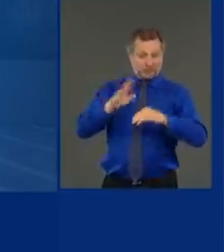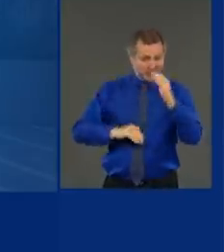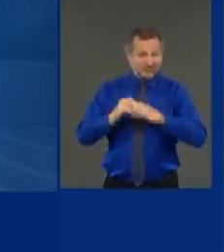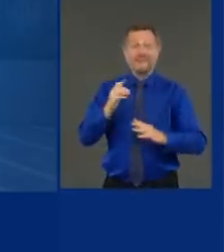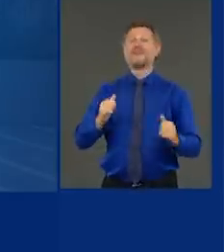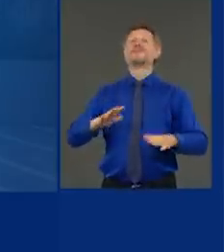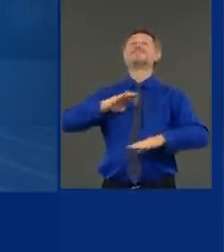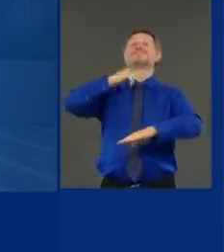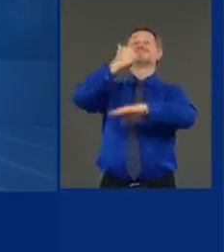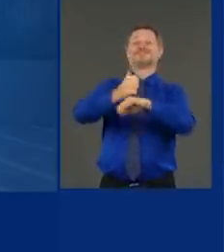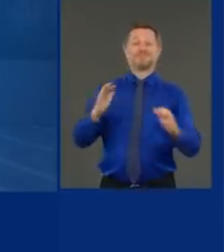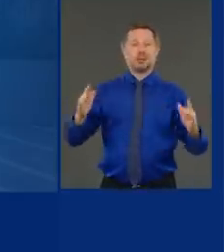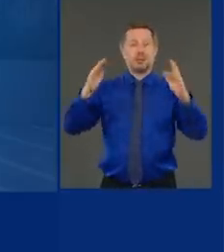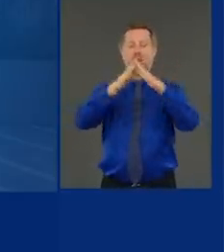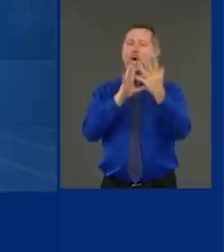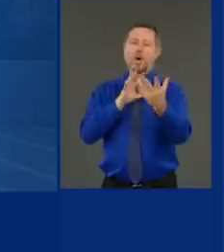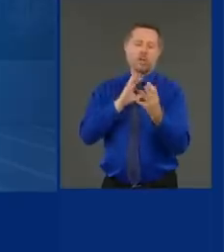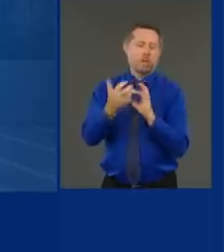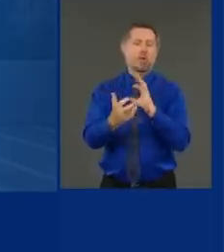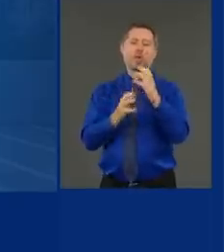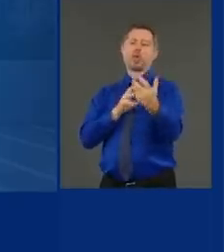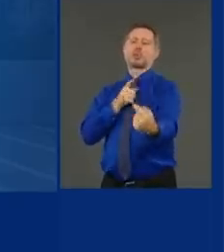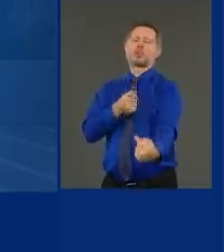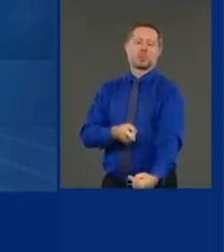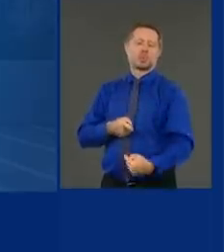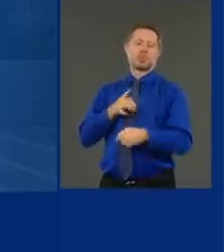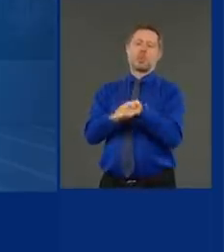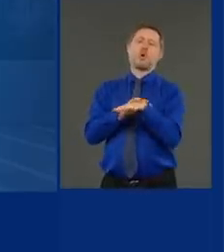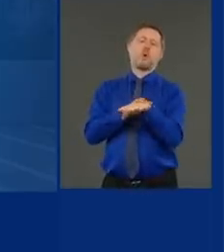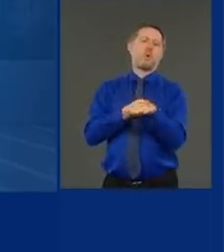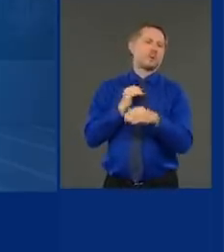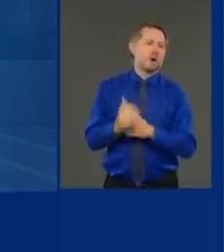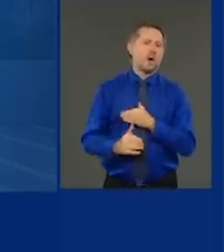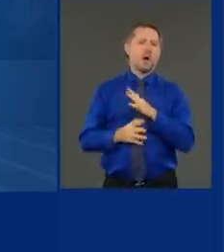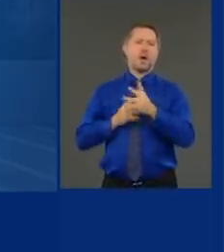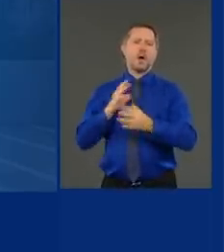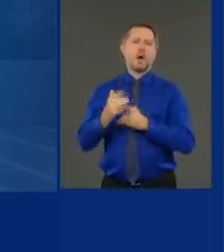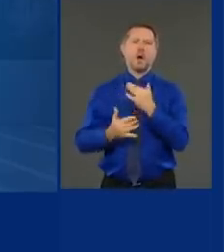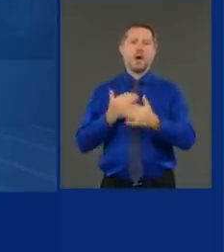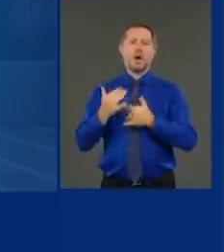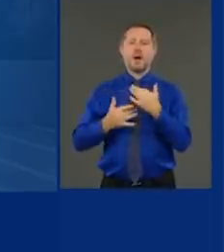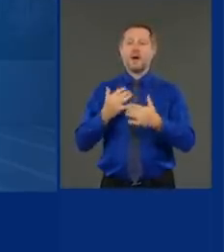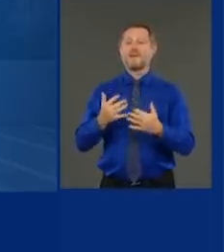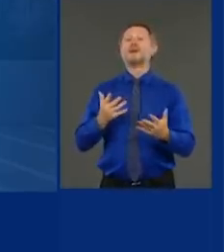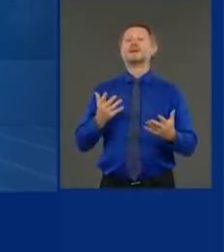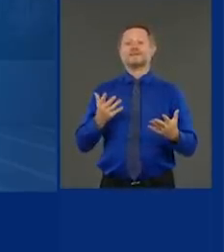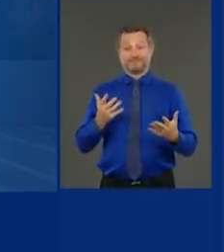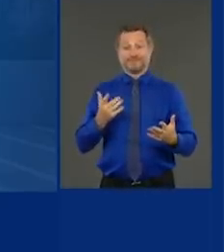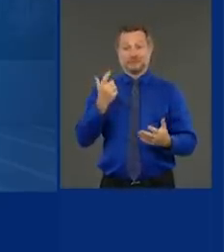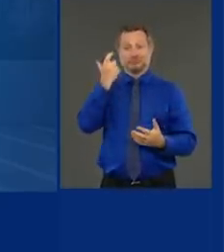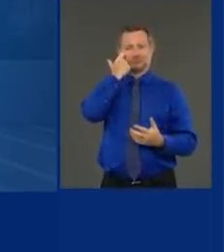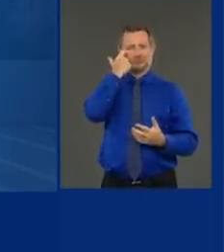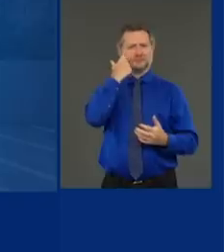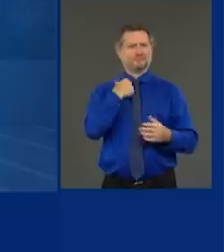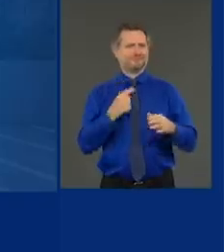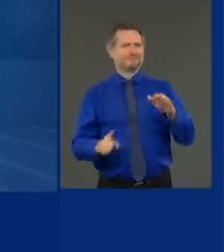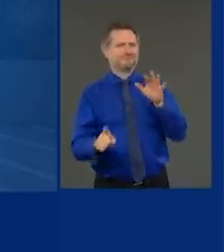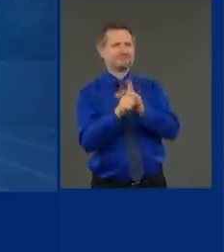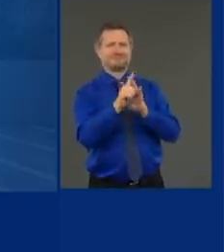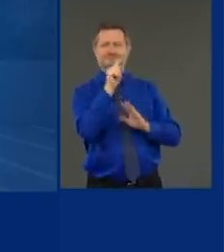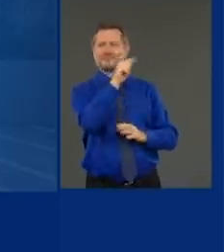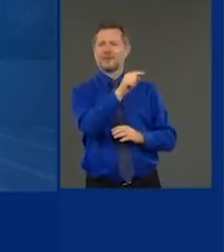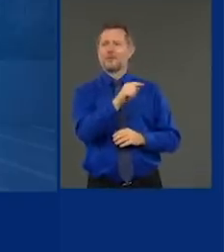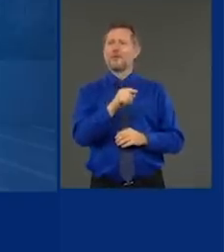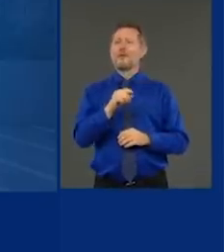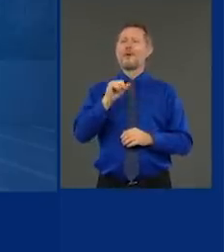Bureaucracy was slow. This was slow. But I was just with His Eminence the Archbishop,